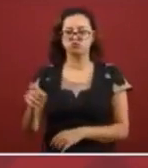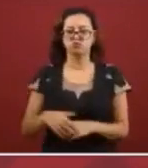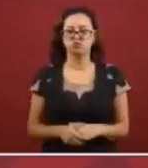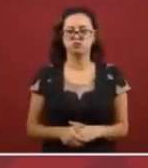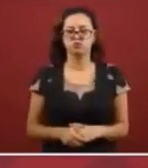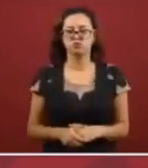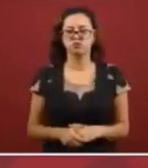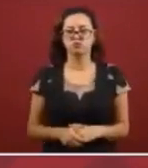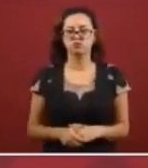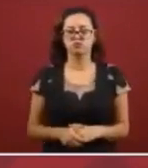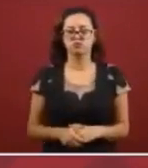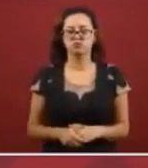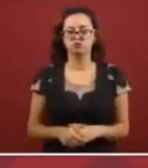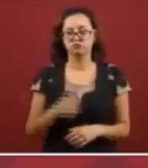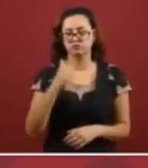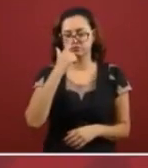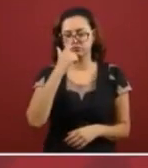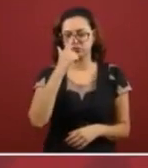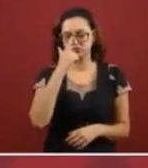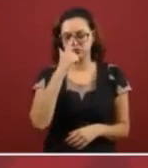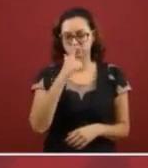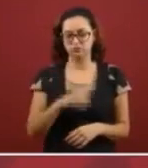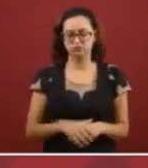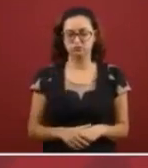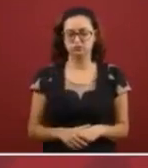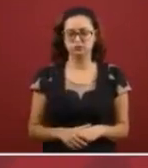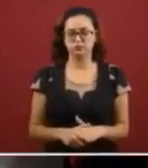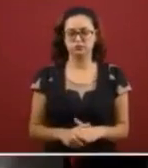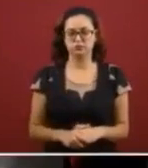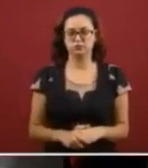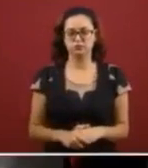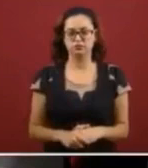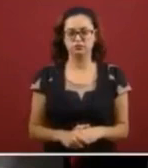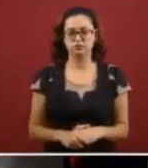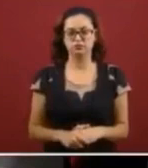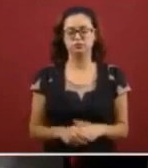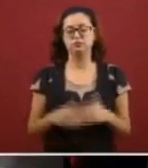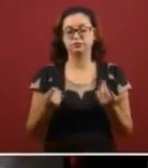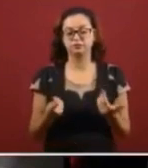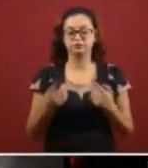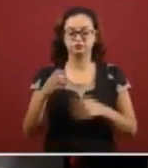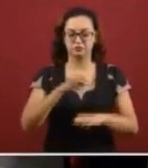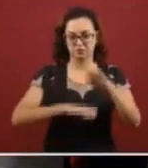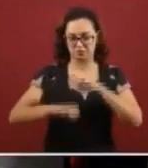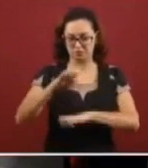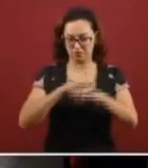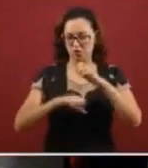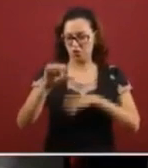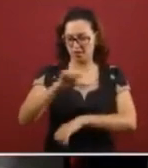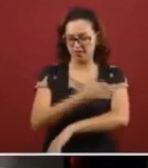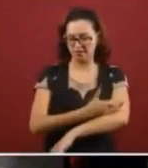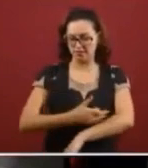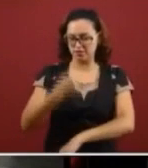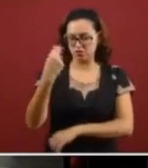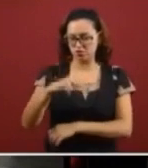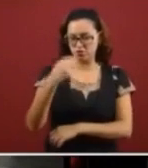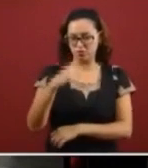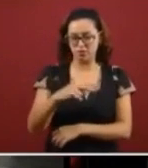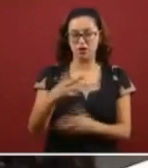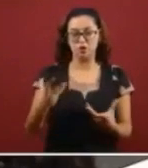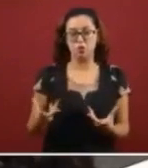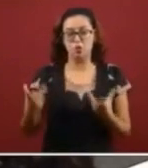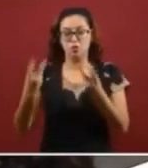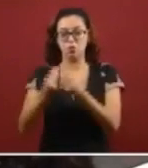damos el nombre. Today we are giving them the name. Es una filial it's a Comisión it's a commission